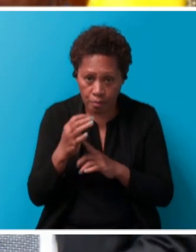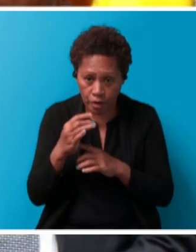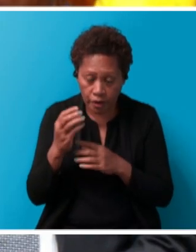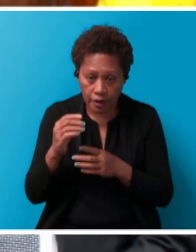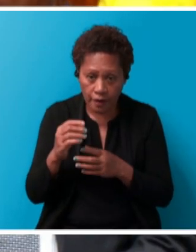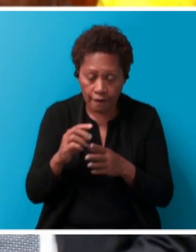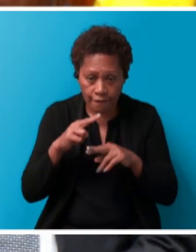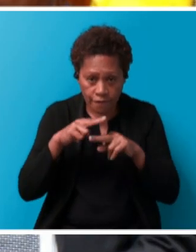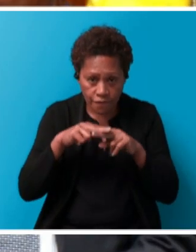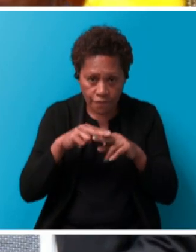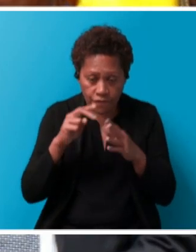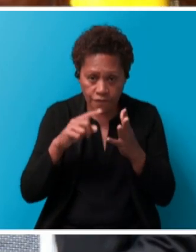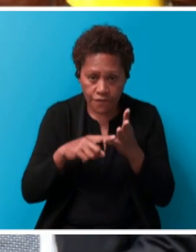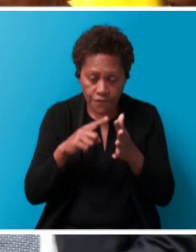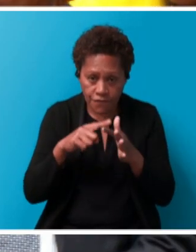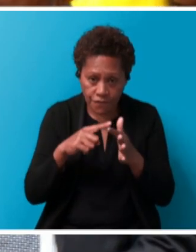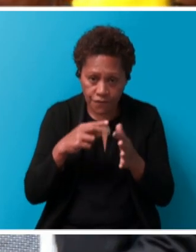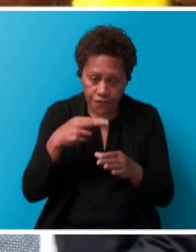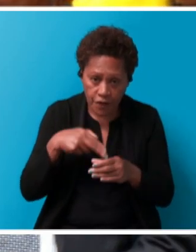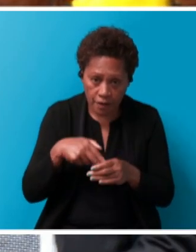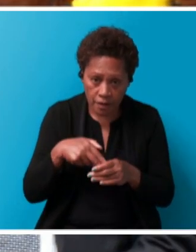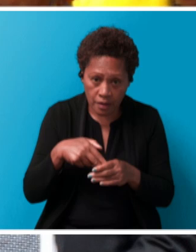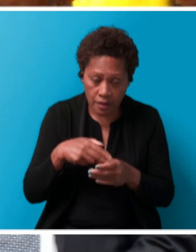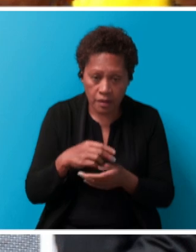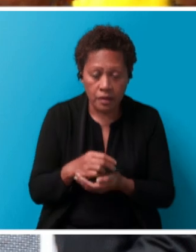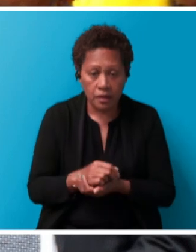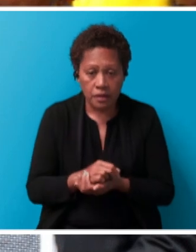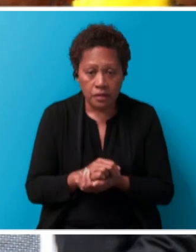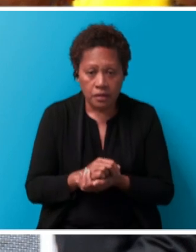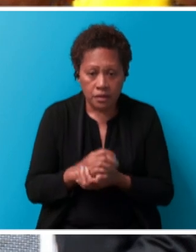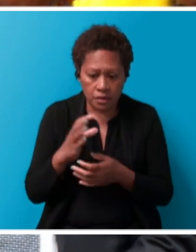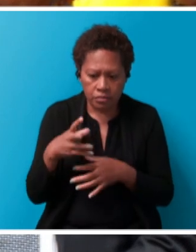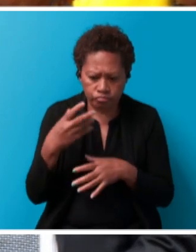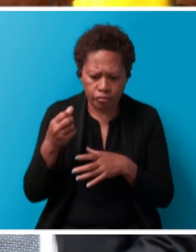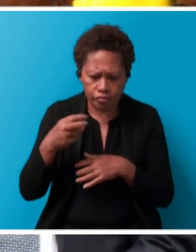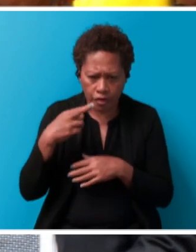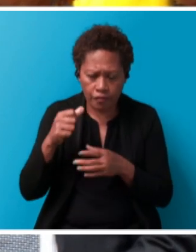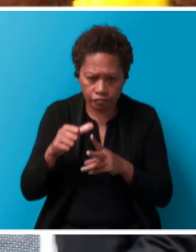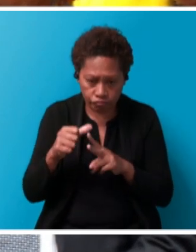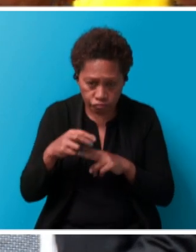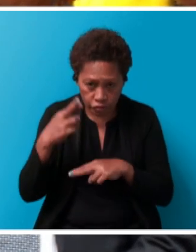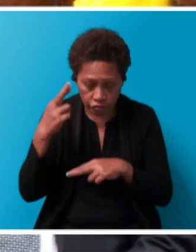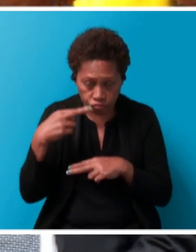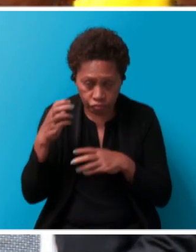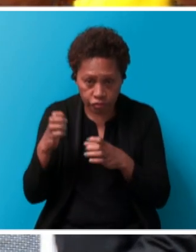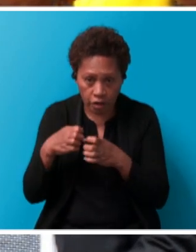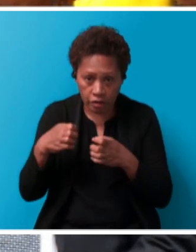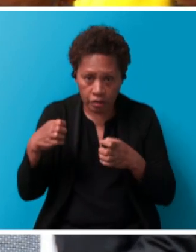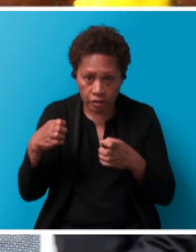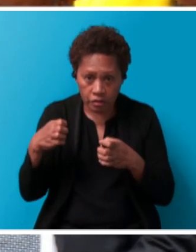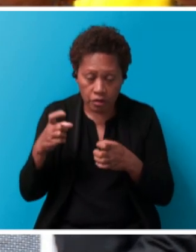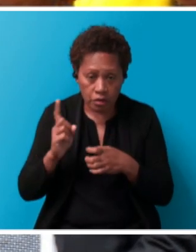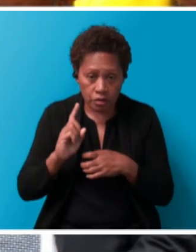fuels. Our dependency exposes us to significant risks and externalities. The greatest threats